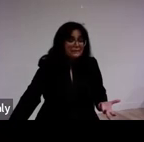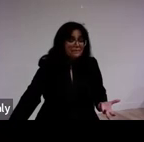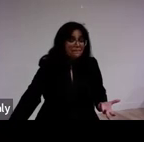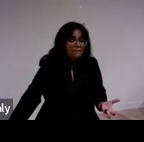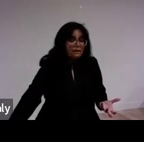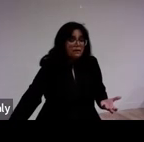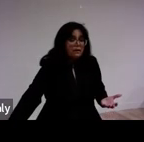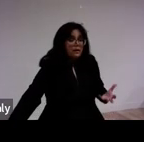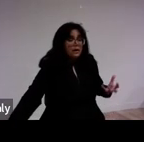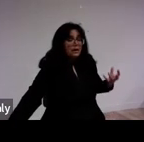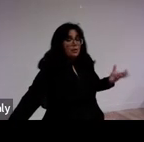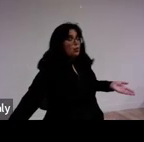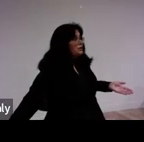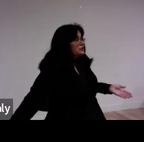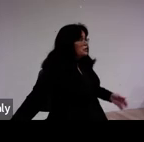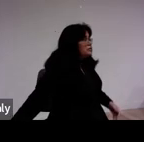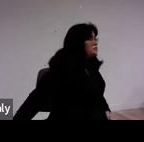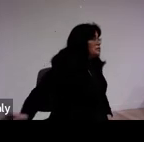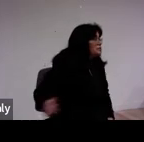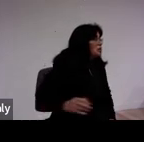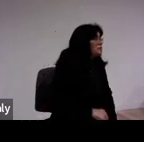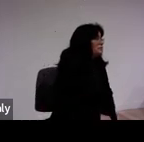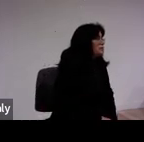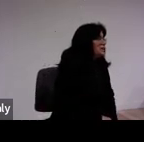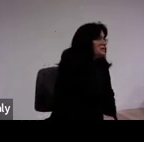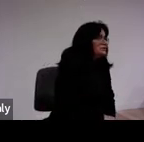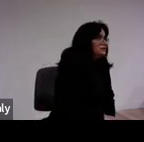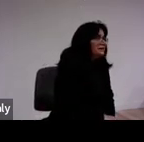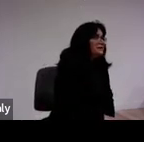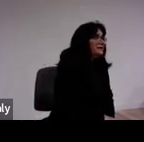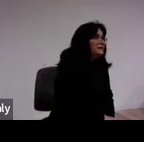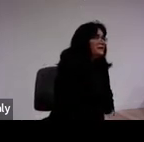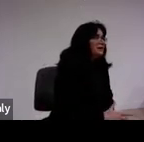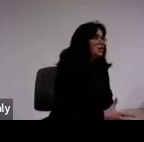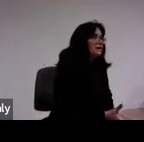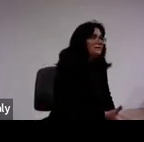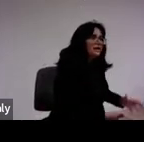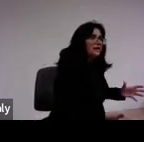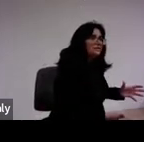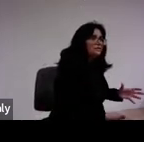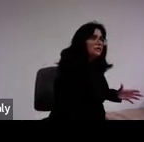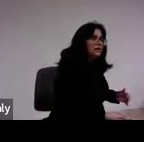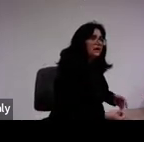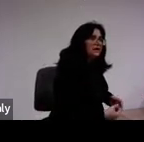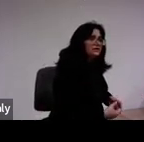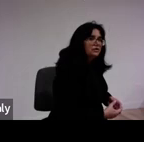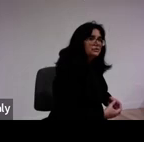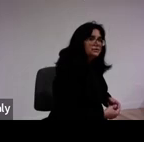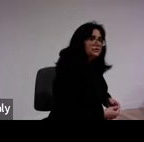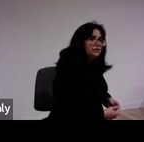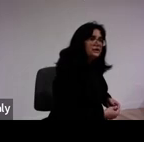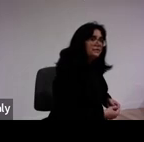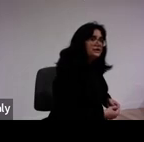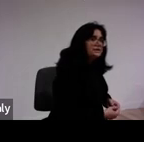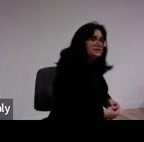for me. When I chose my title initially, I have an